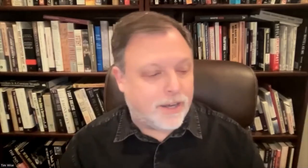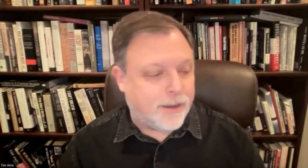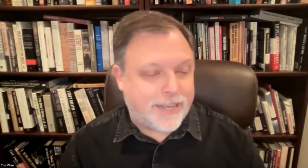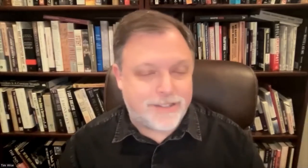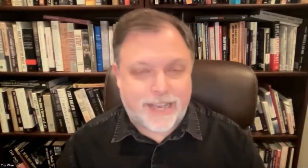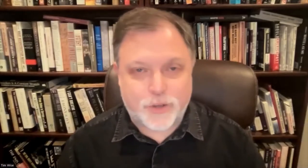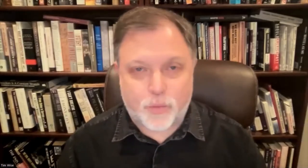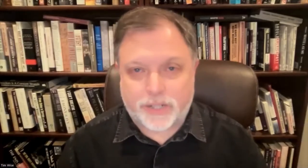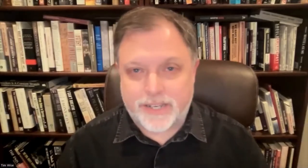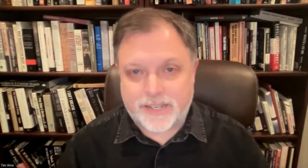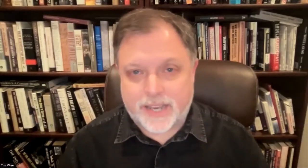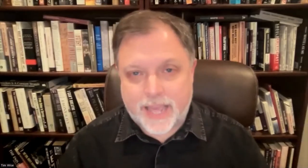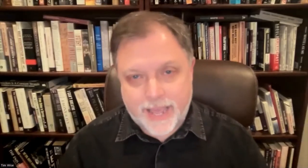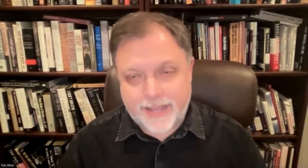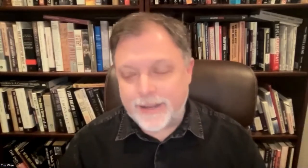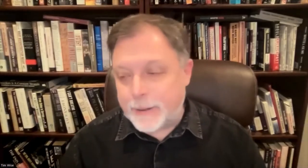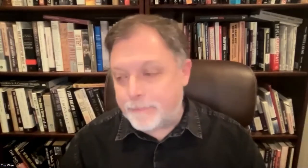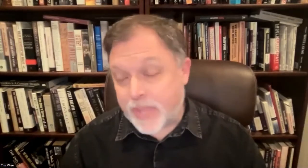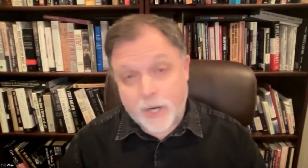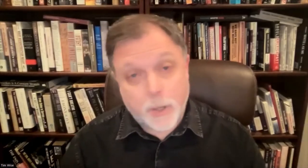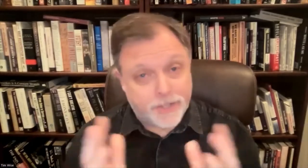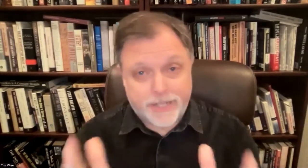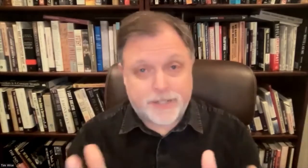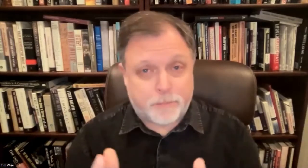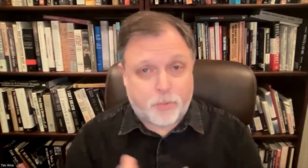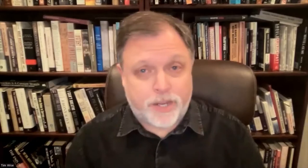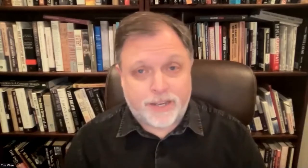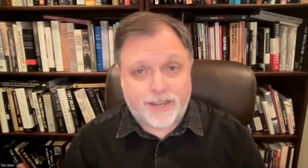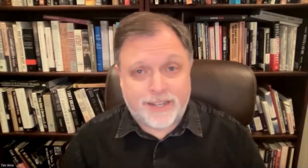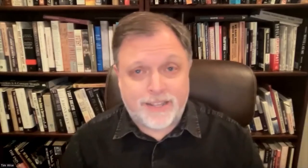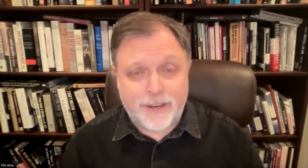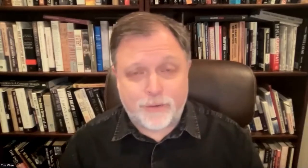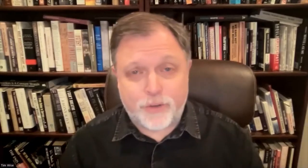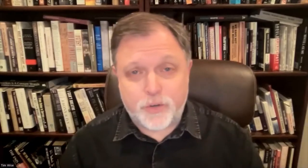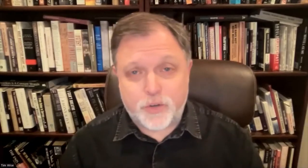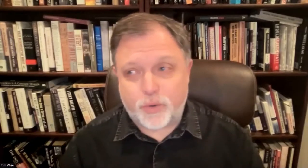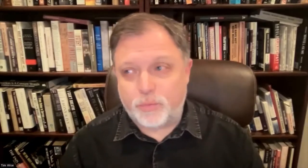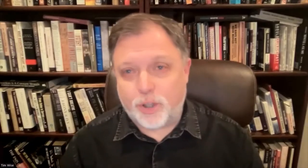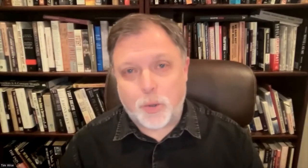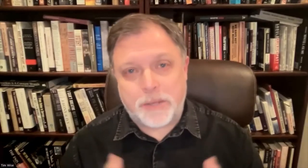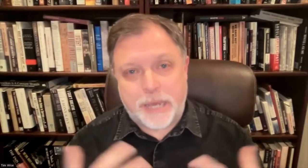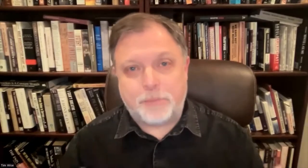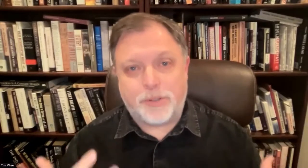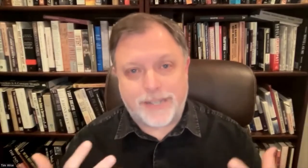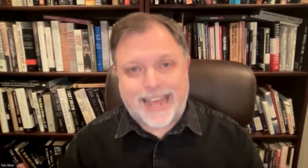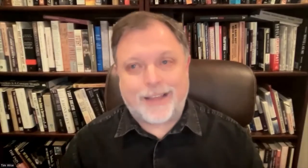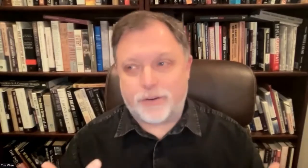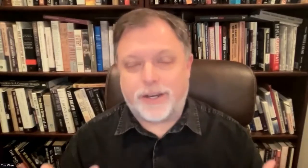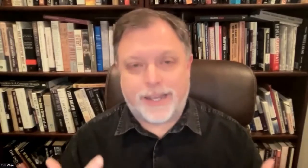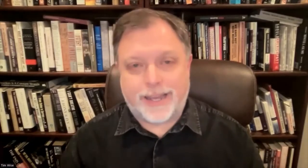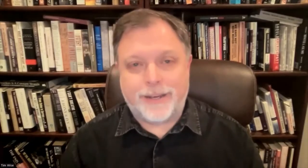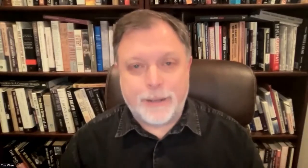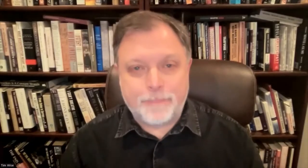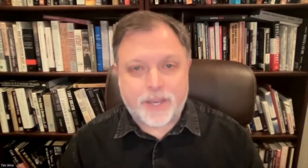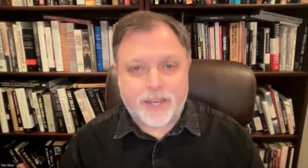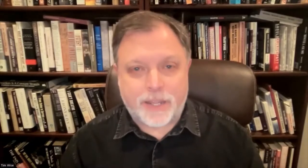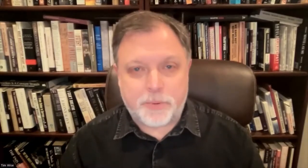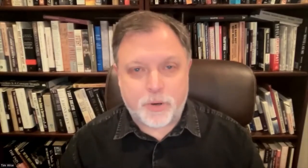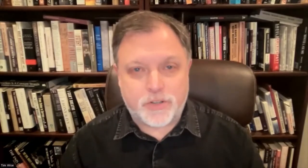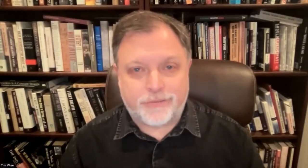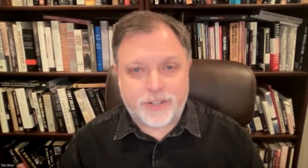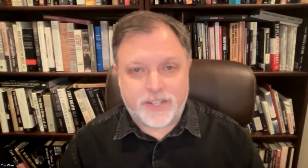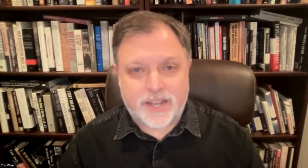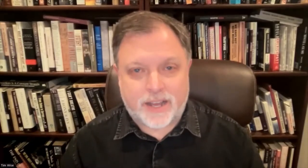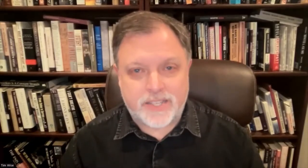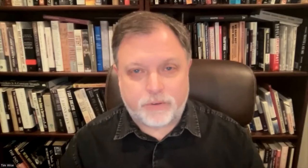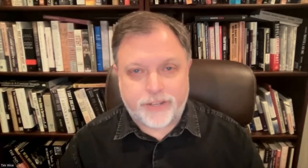y'all as quickly as I can. And hopefully at some point in the near future, we will all be able to gather again in